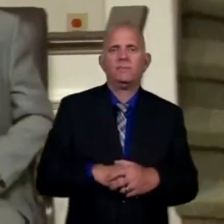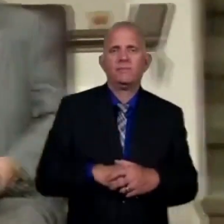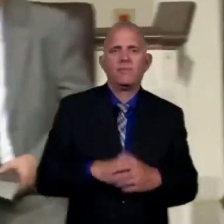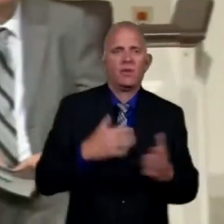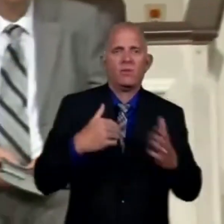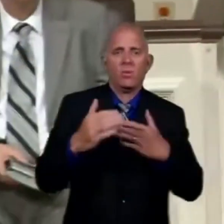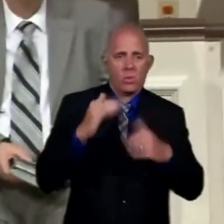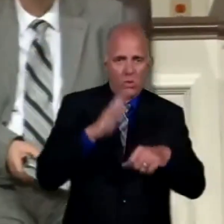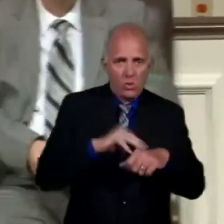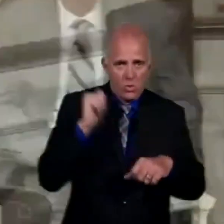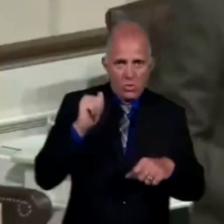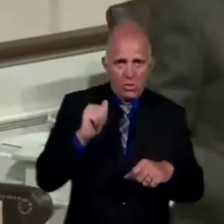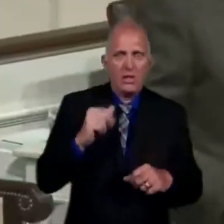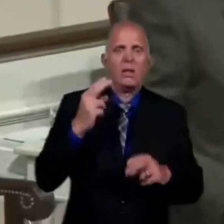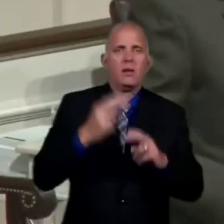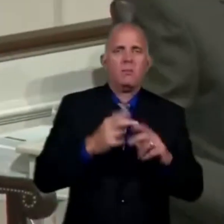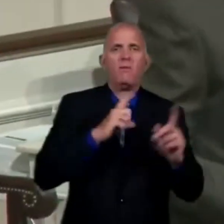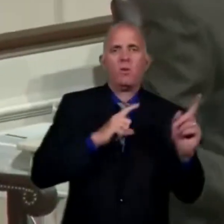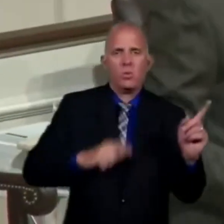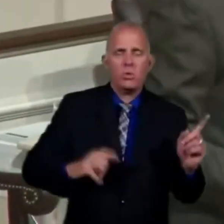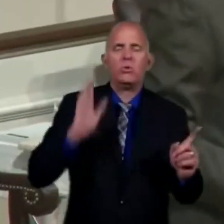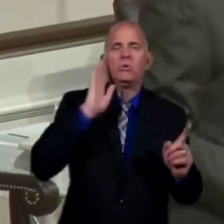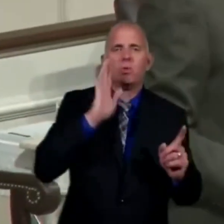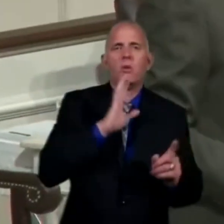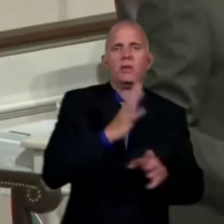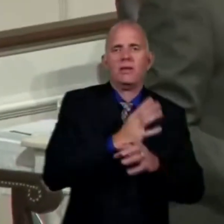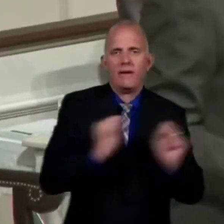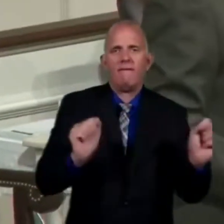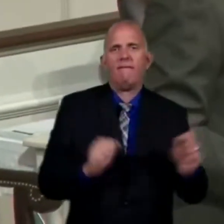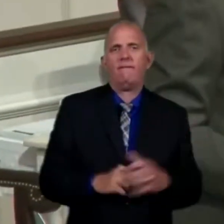name of the Lord shall be saved.